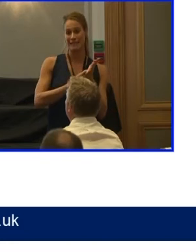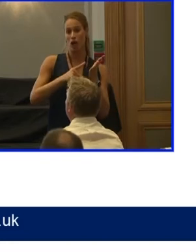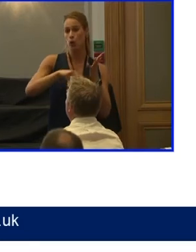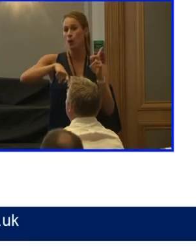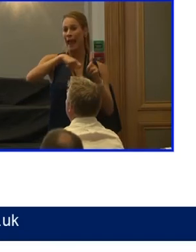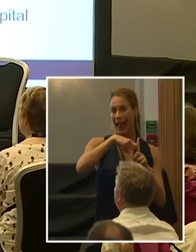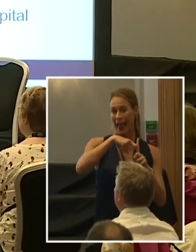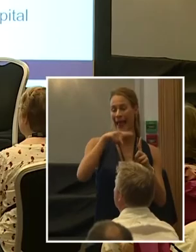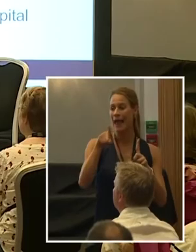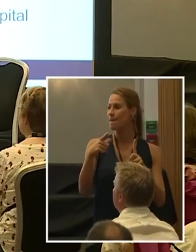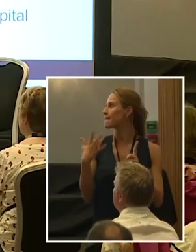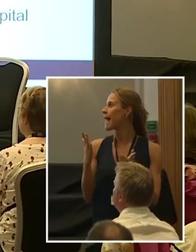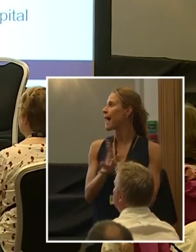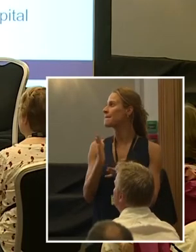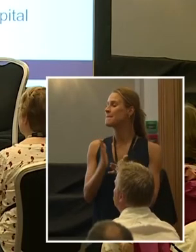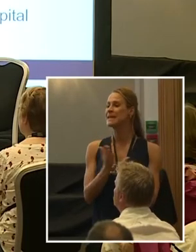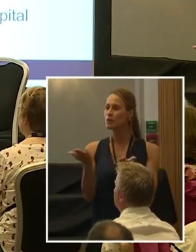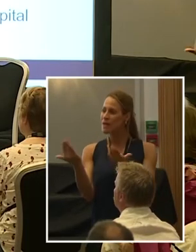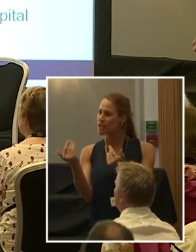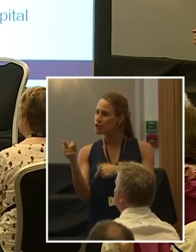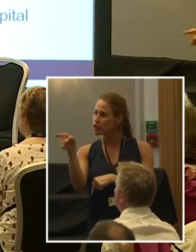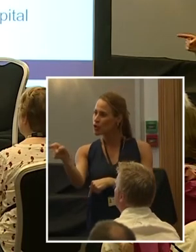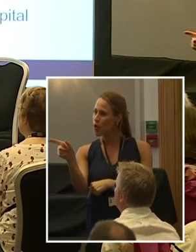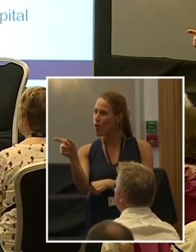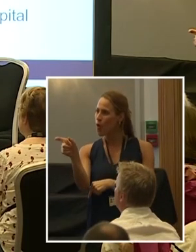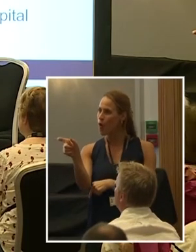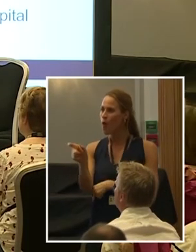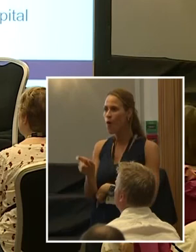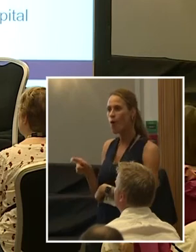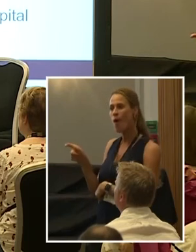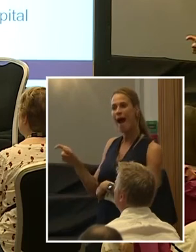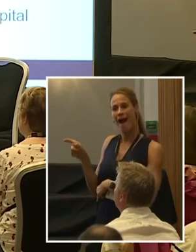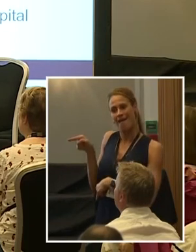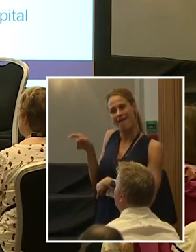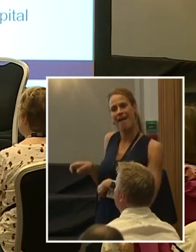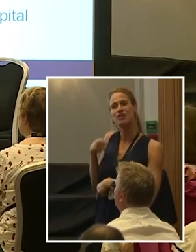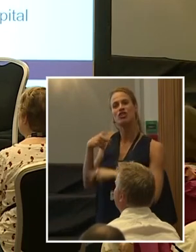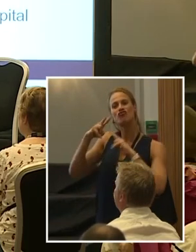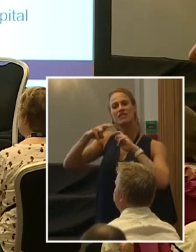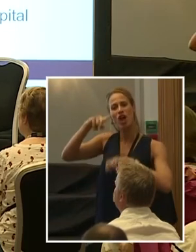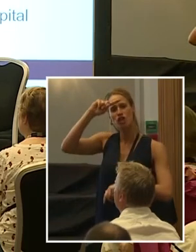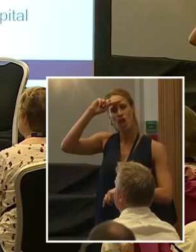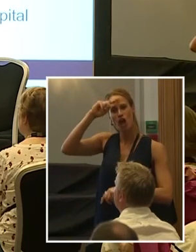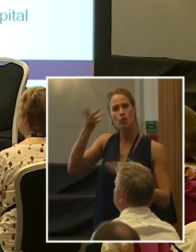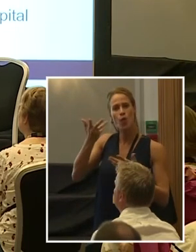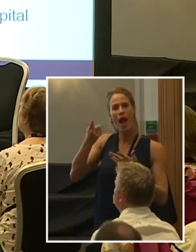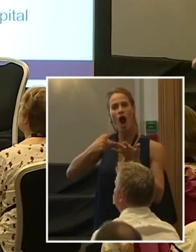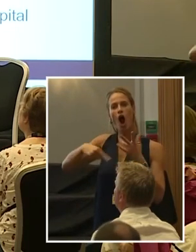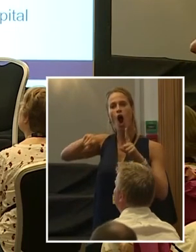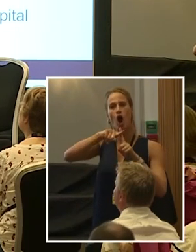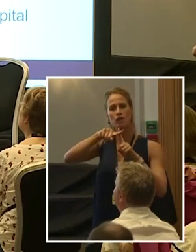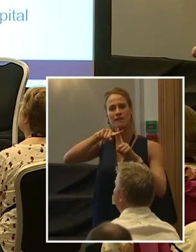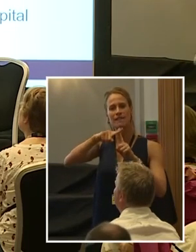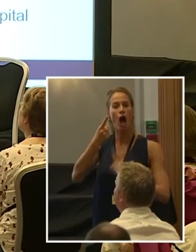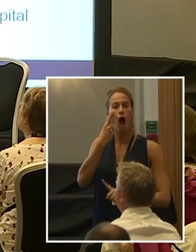invite up to join me Matias Segovia, who is a research nurse at Oxford Eye Hospital, and also